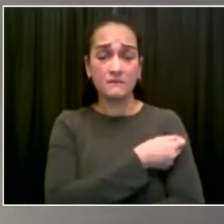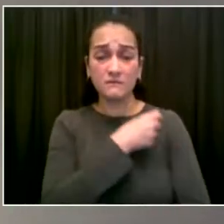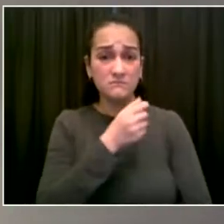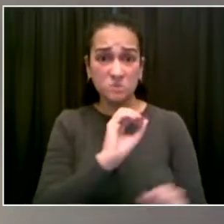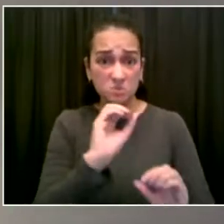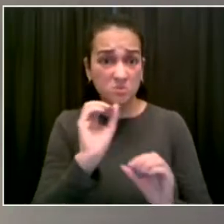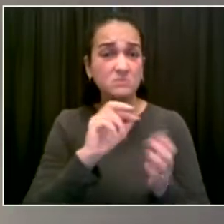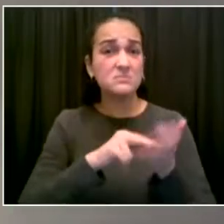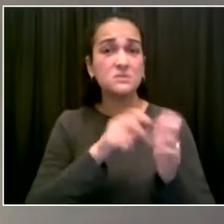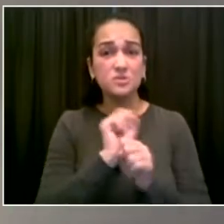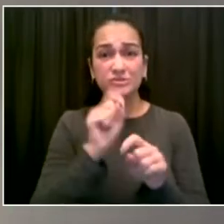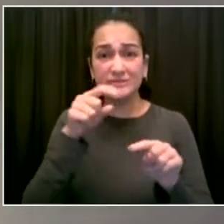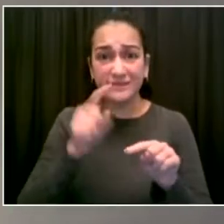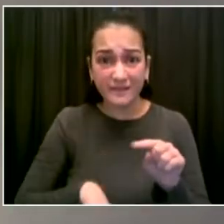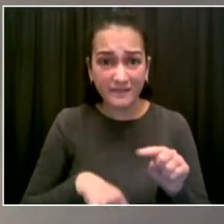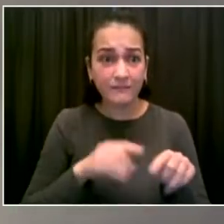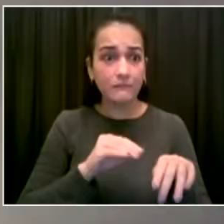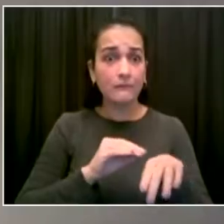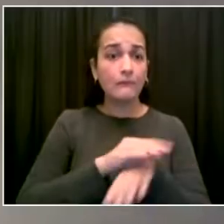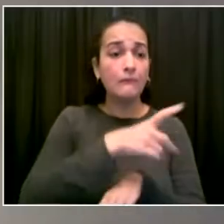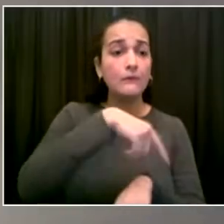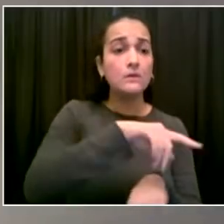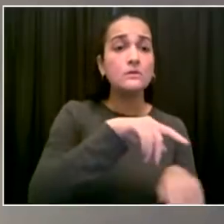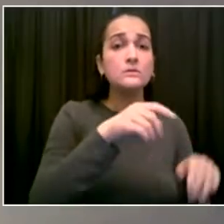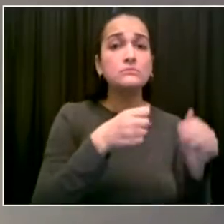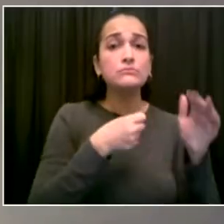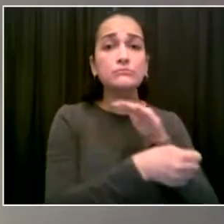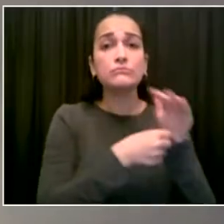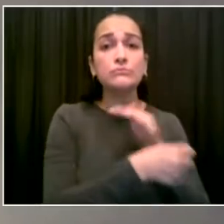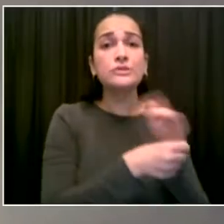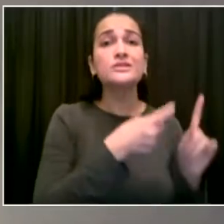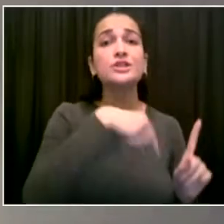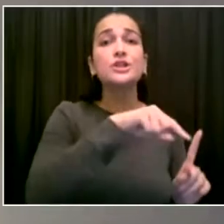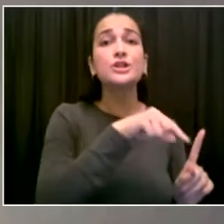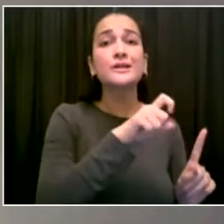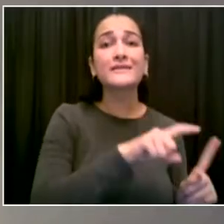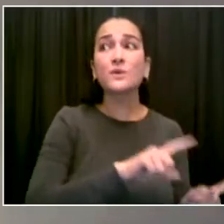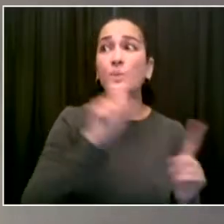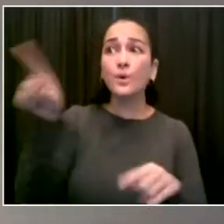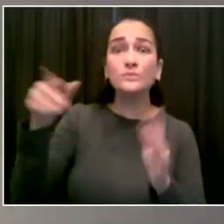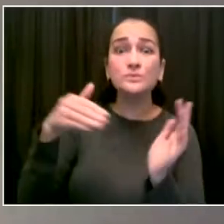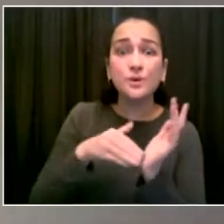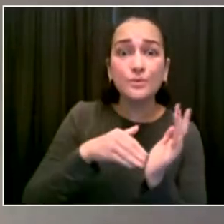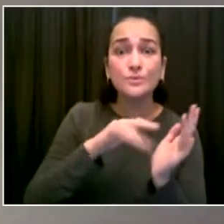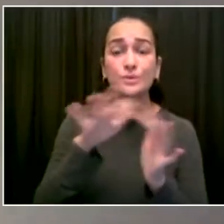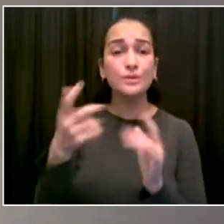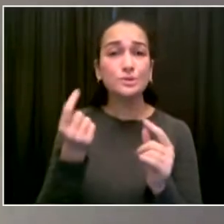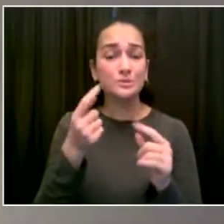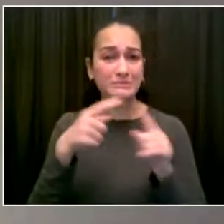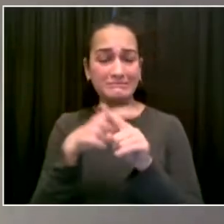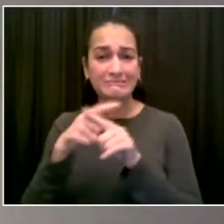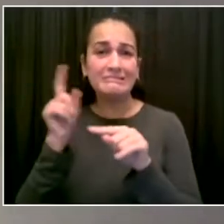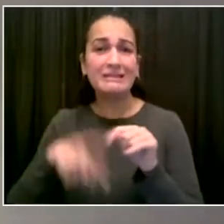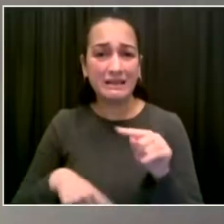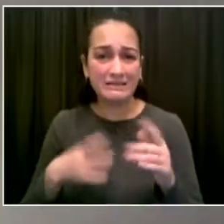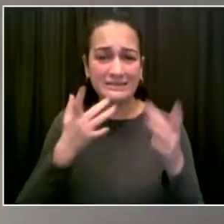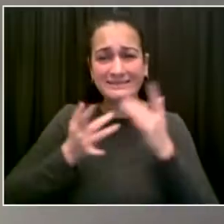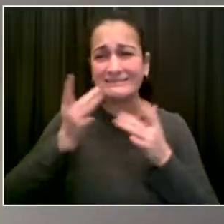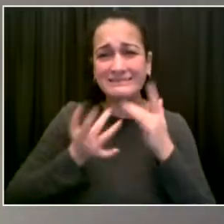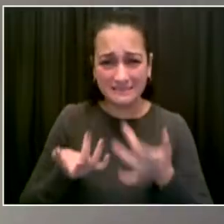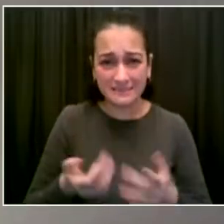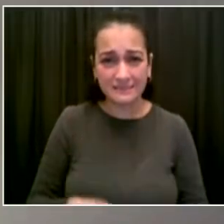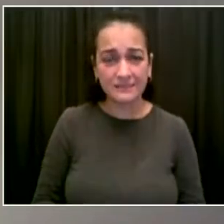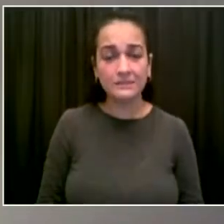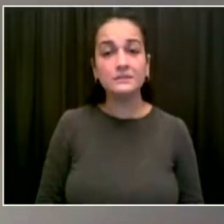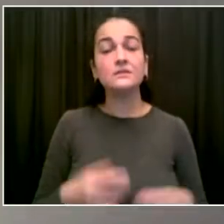fully support the idea that in the next month, being sure we have a full workforce is key to the health of all of